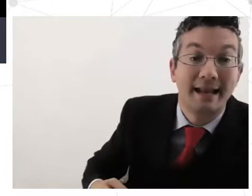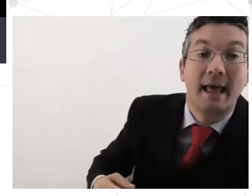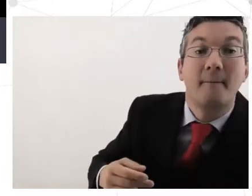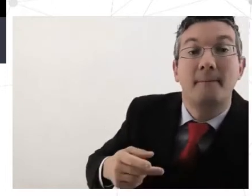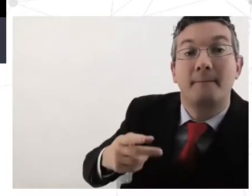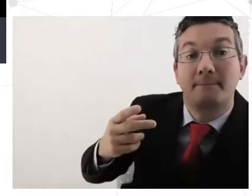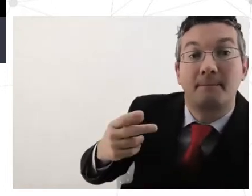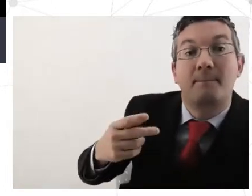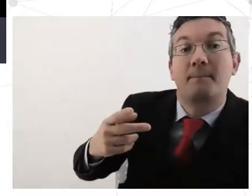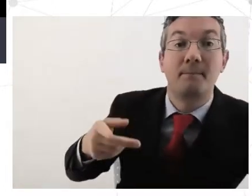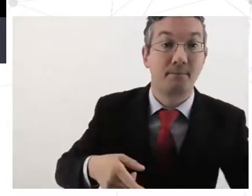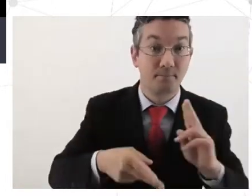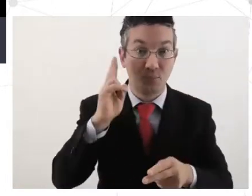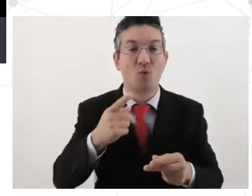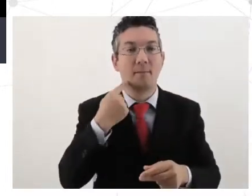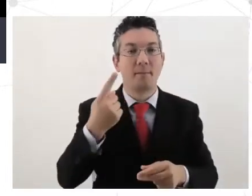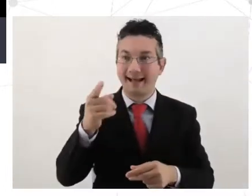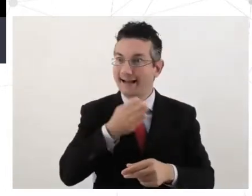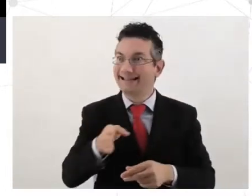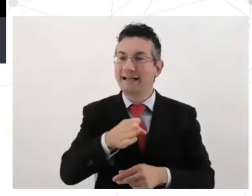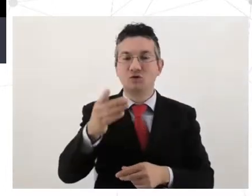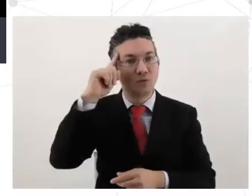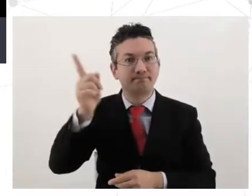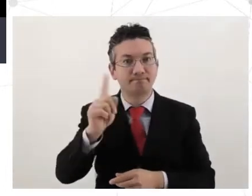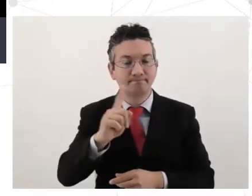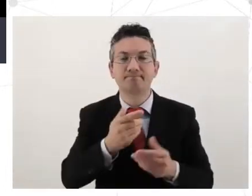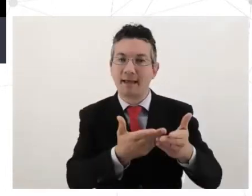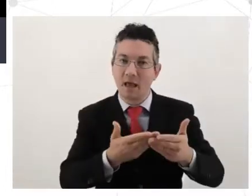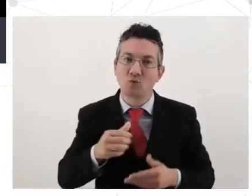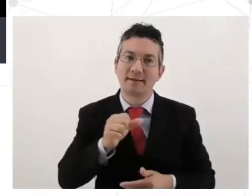walk, and have a great time today.